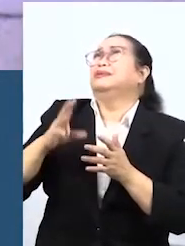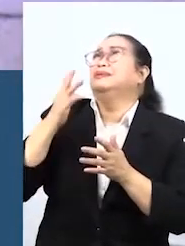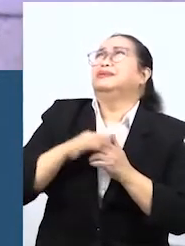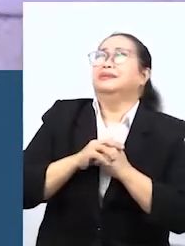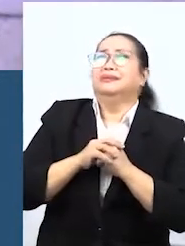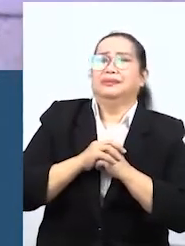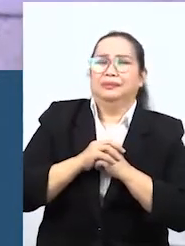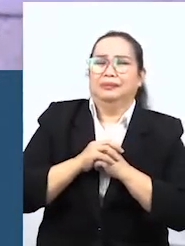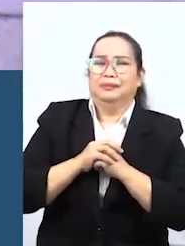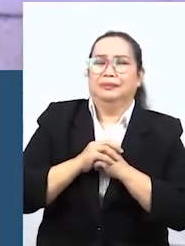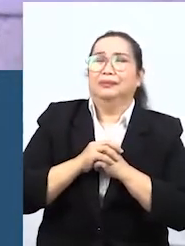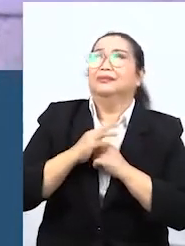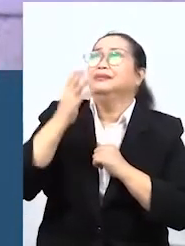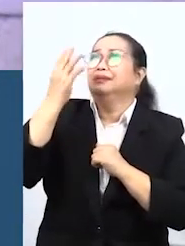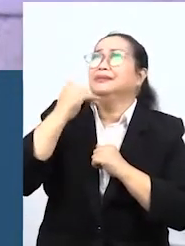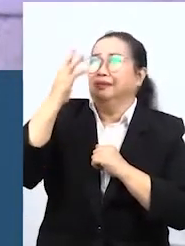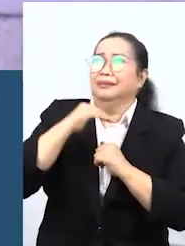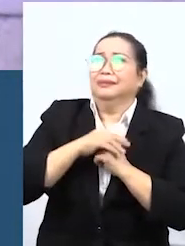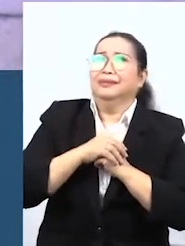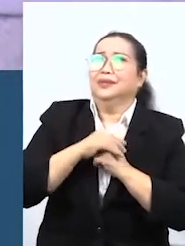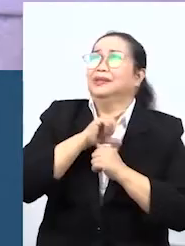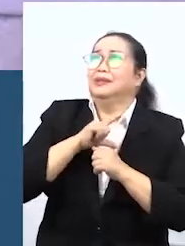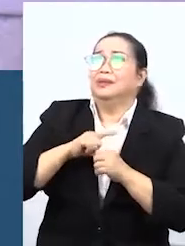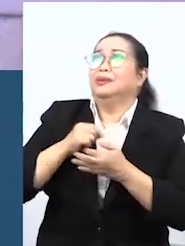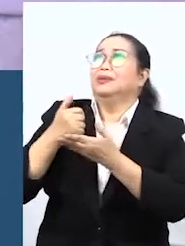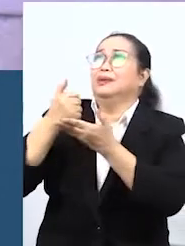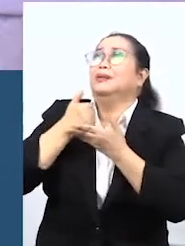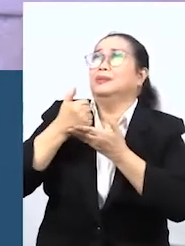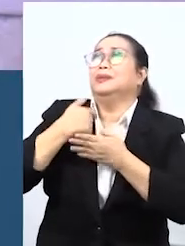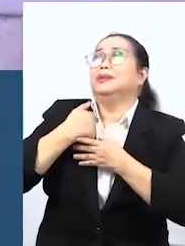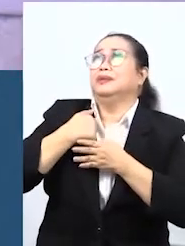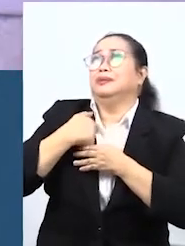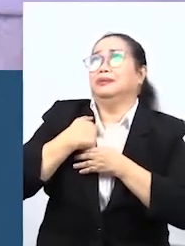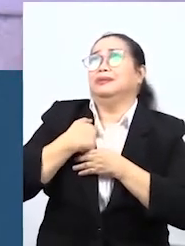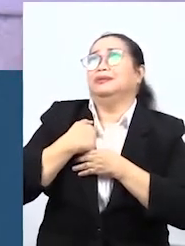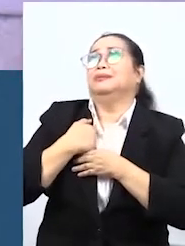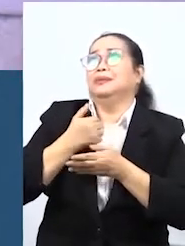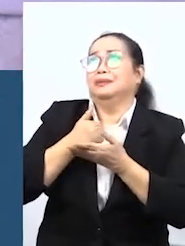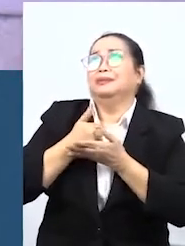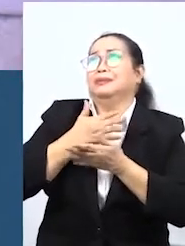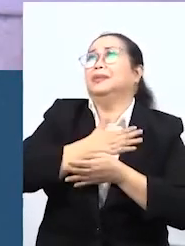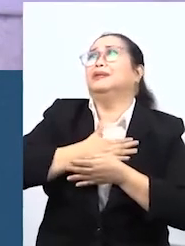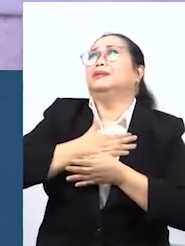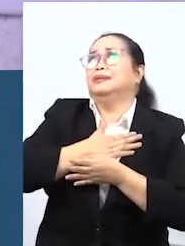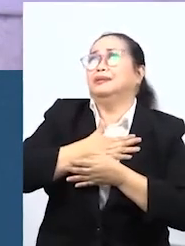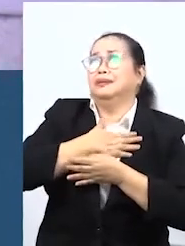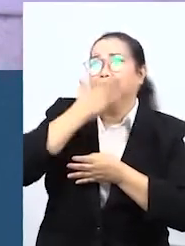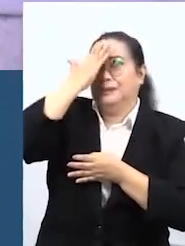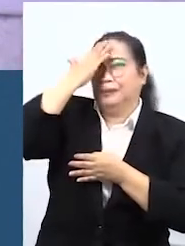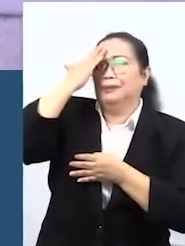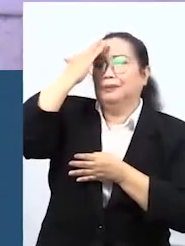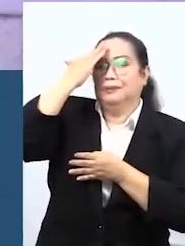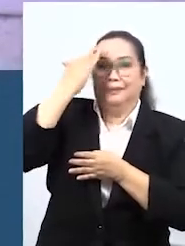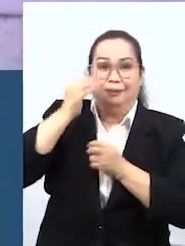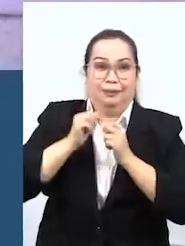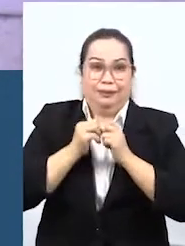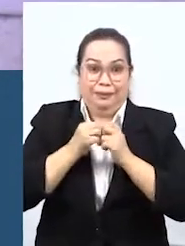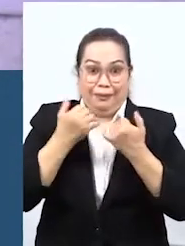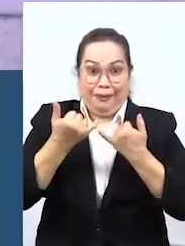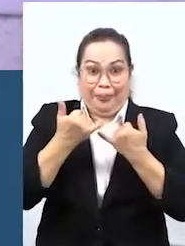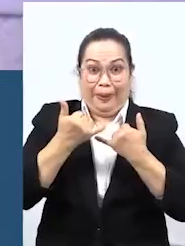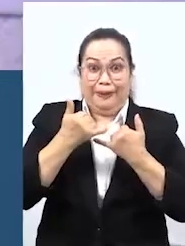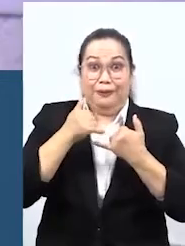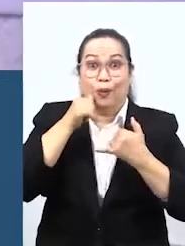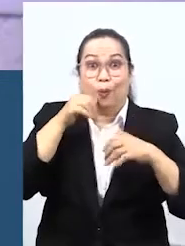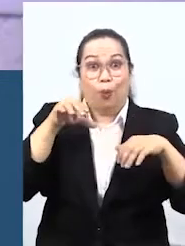Lord come Lord help me Lord He said was during this time My Wife